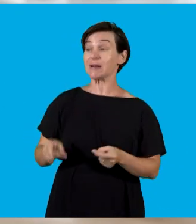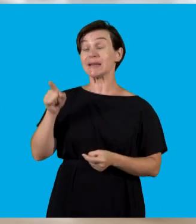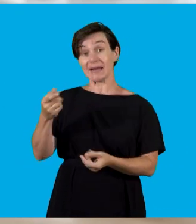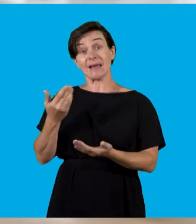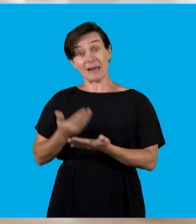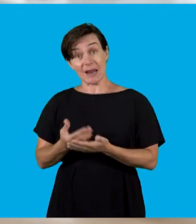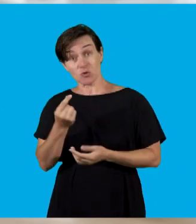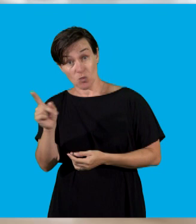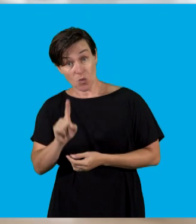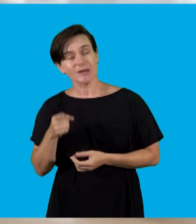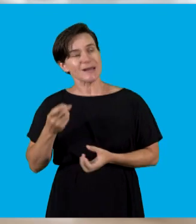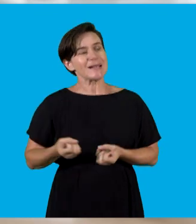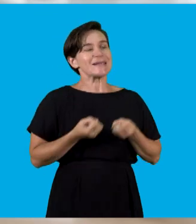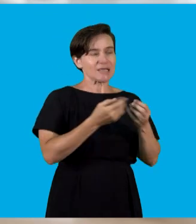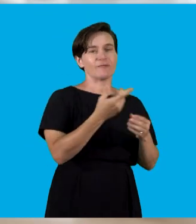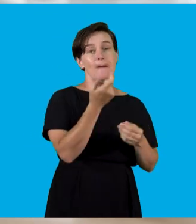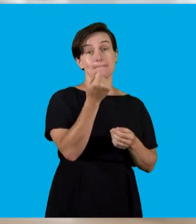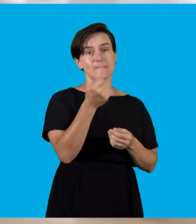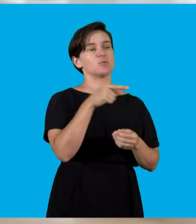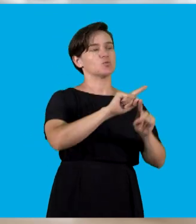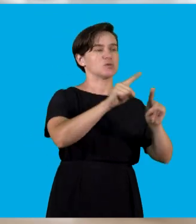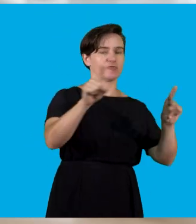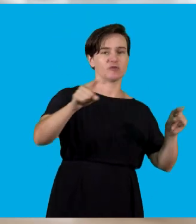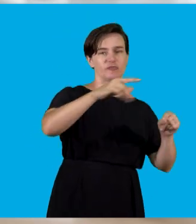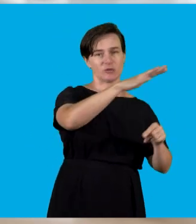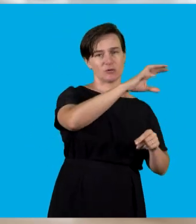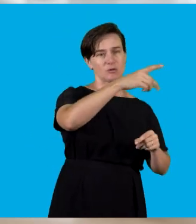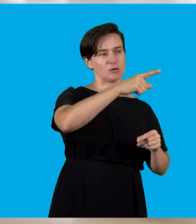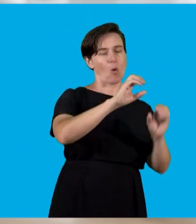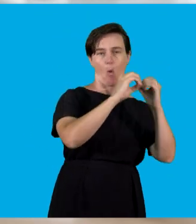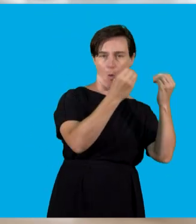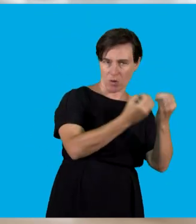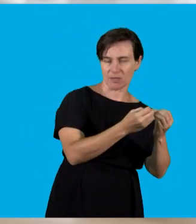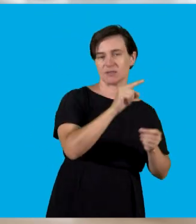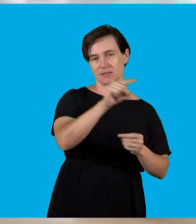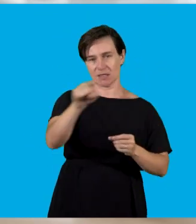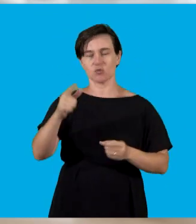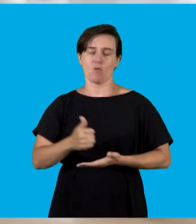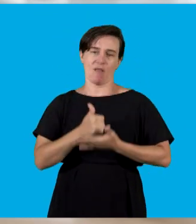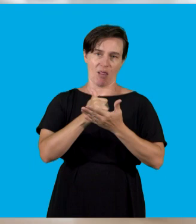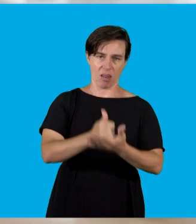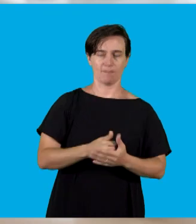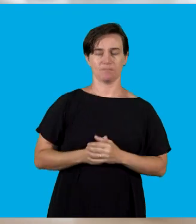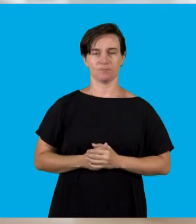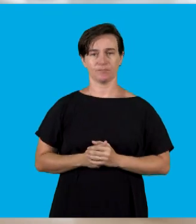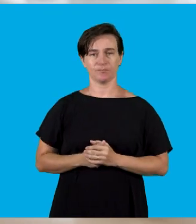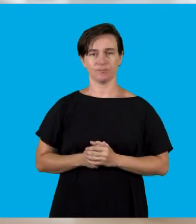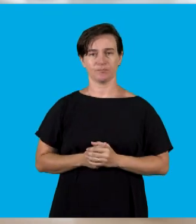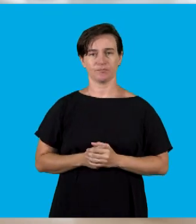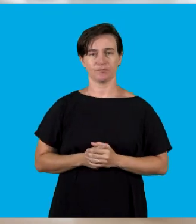least they could do is to give money to the NGOs that are there in the community, or also donate the food parcels.